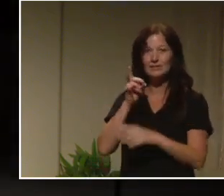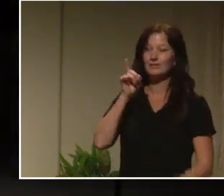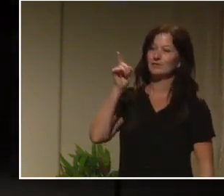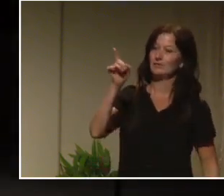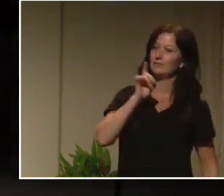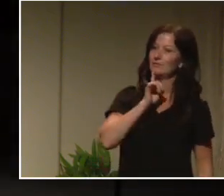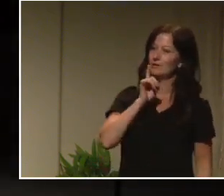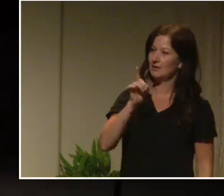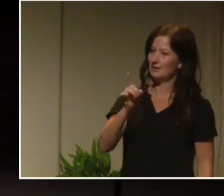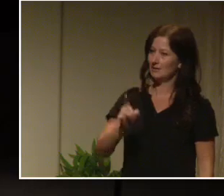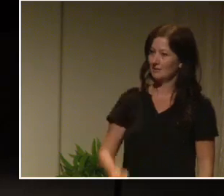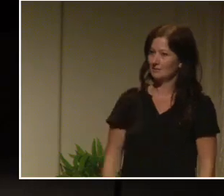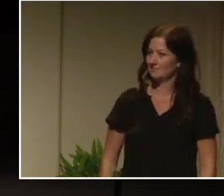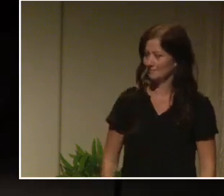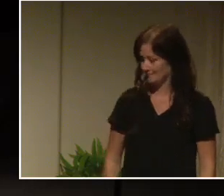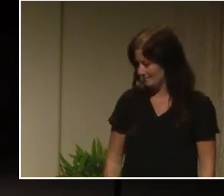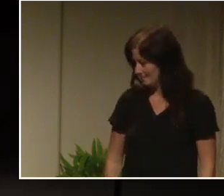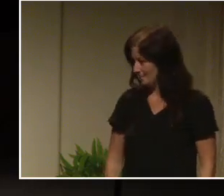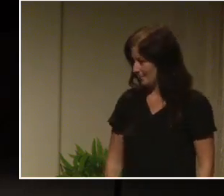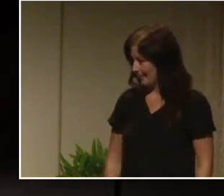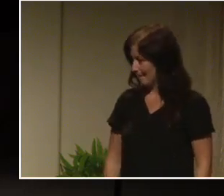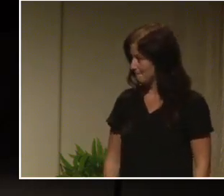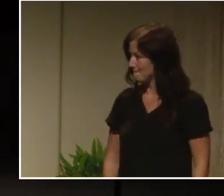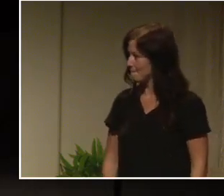Faithful you